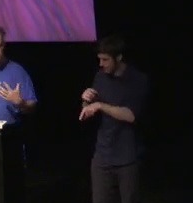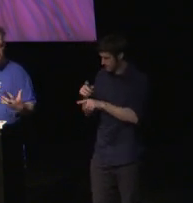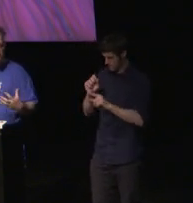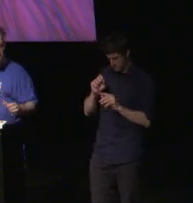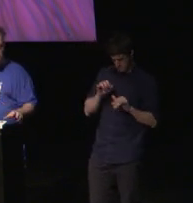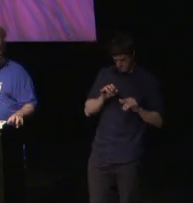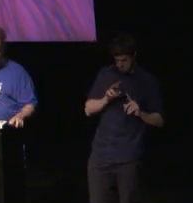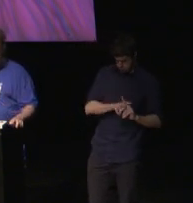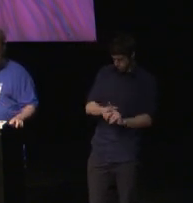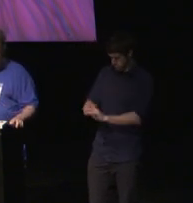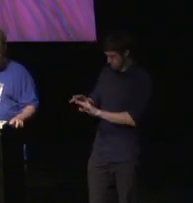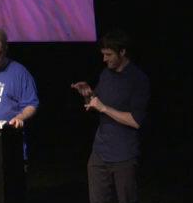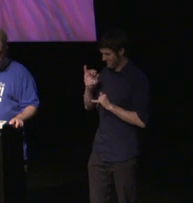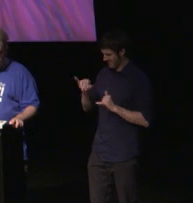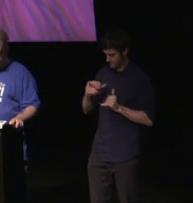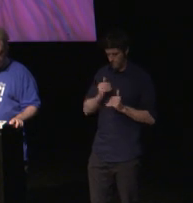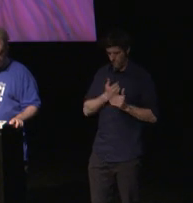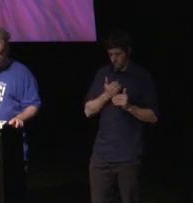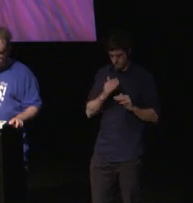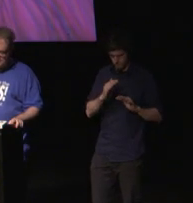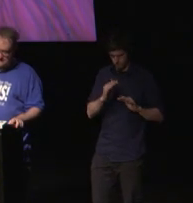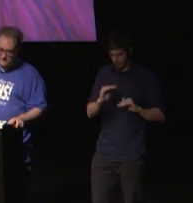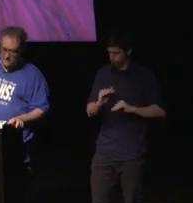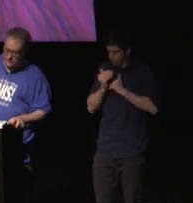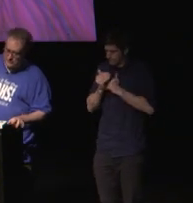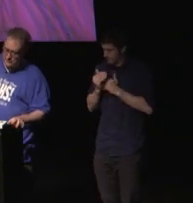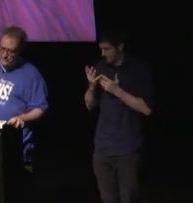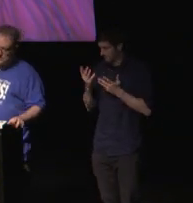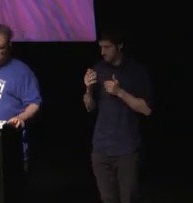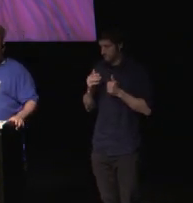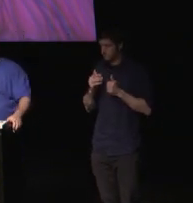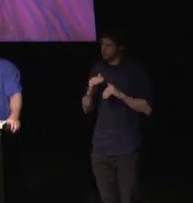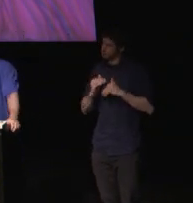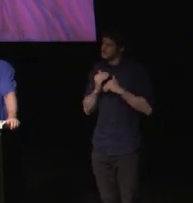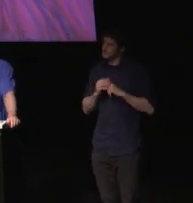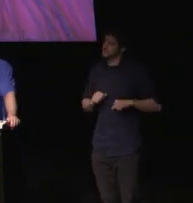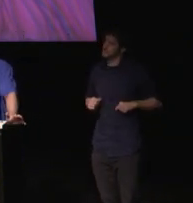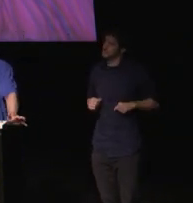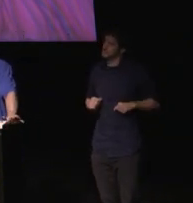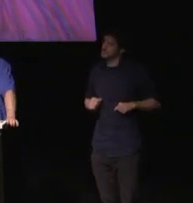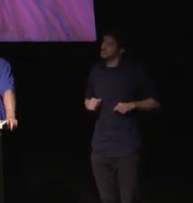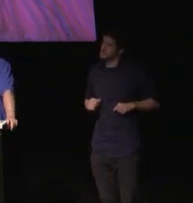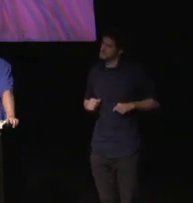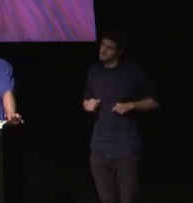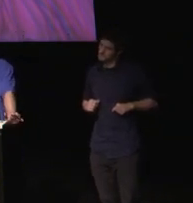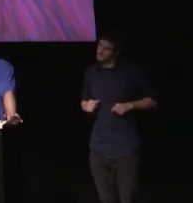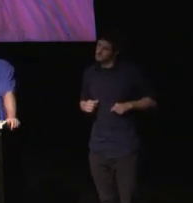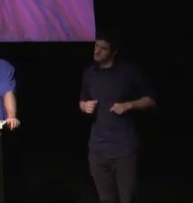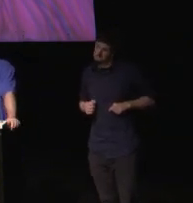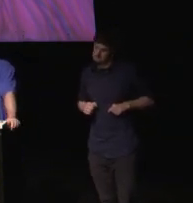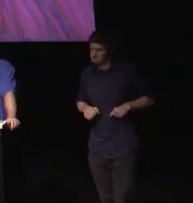And those were the constraints that we were under. So we created a lot of prototypes.